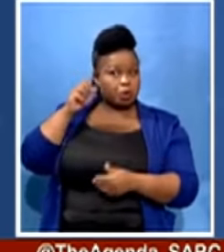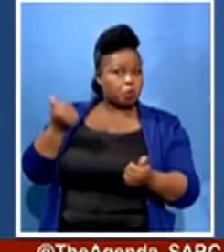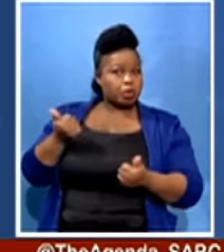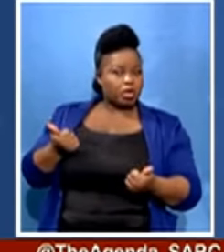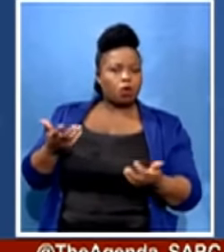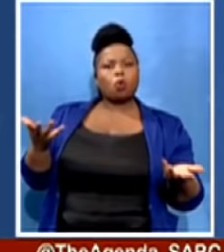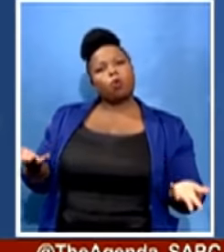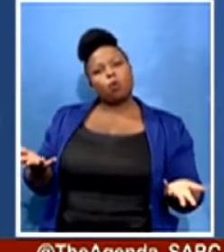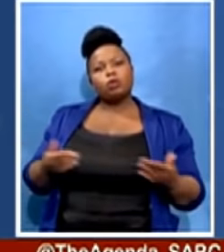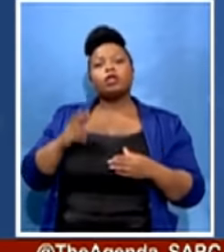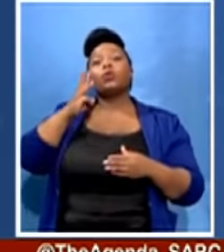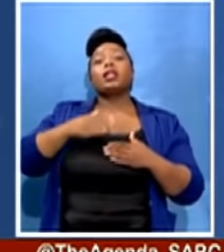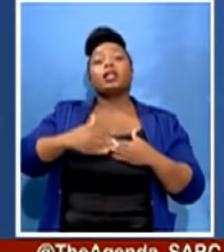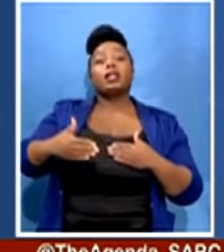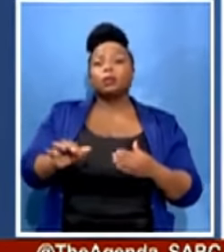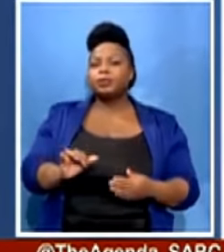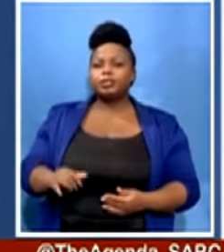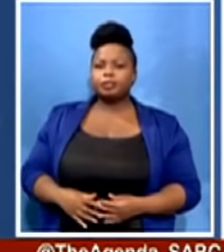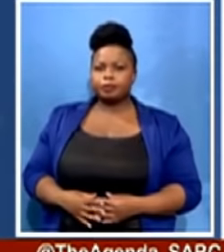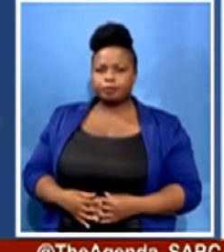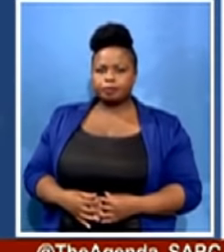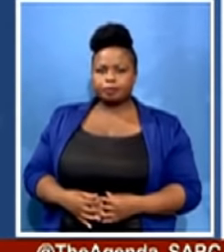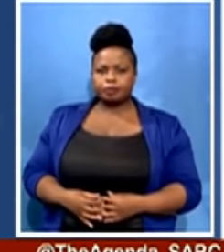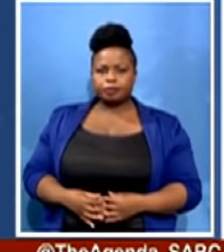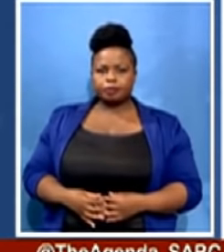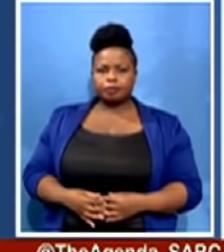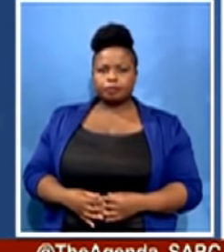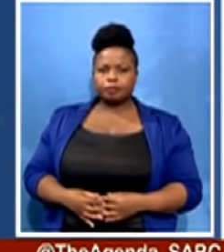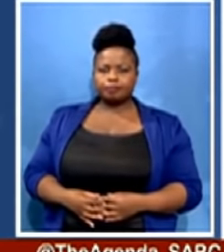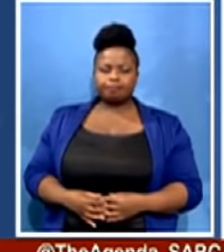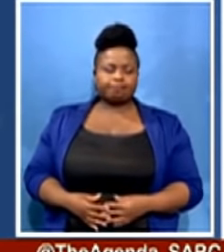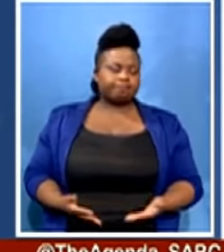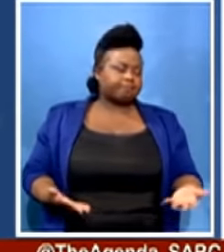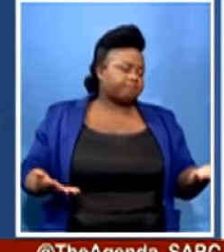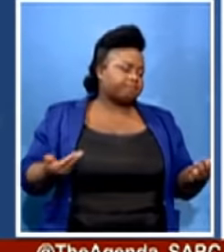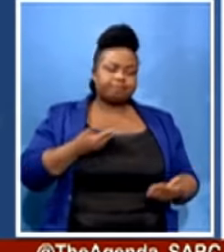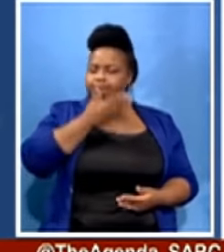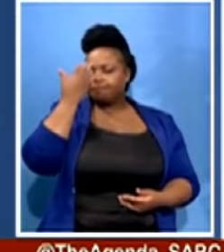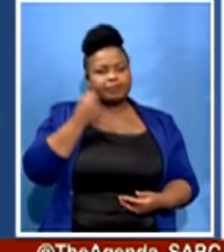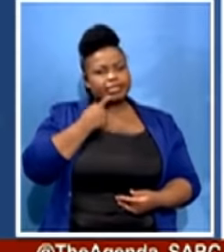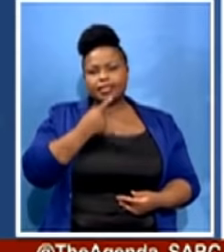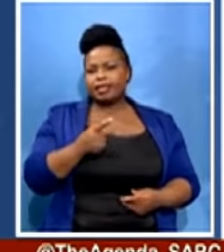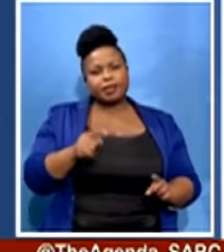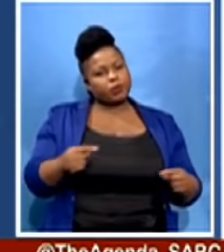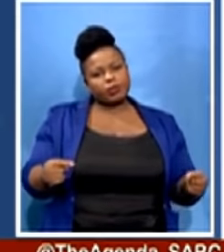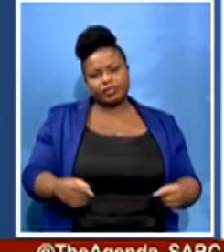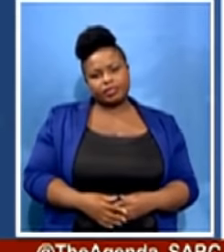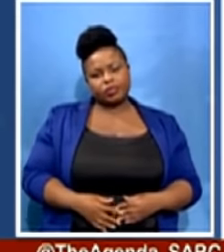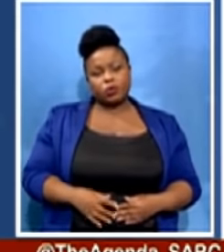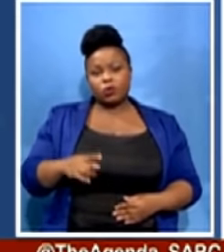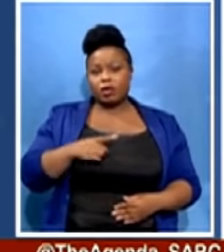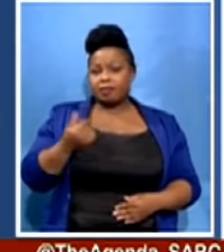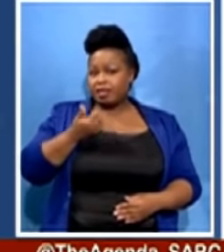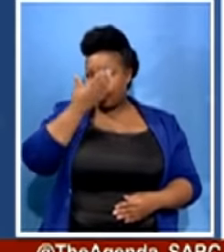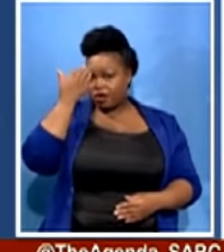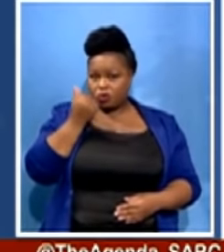heard? I wouldn't be able to tell that because I don't know what was in the specific